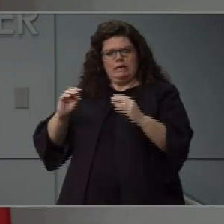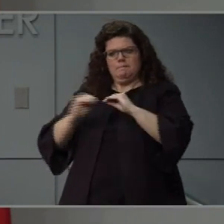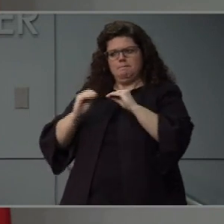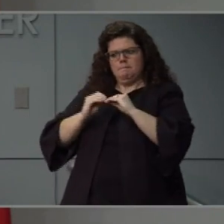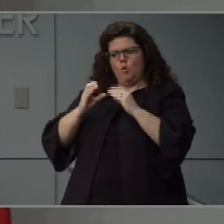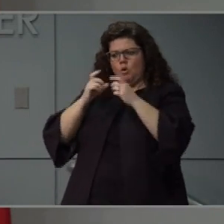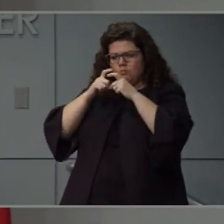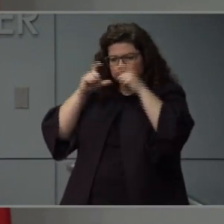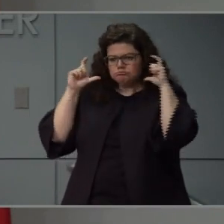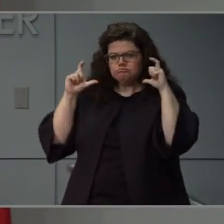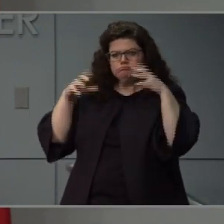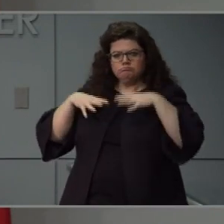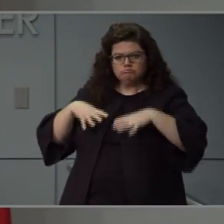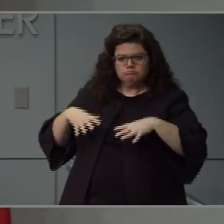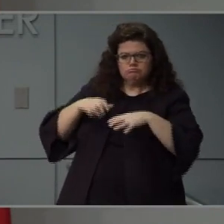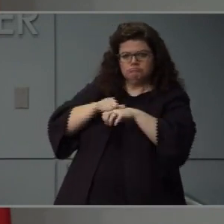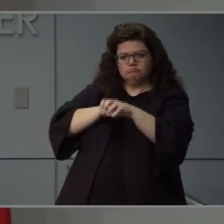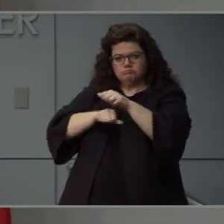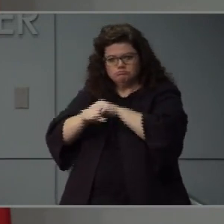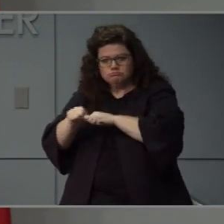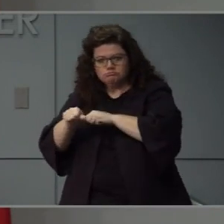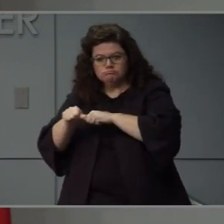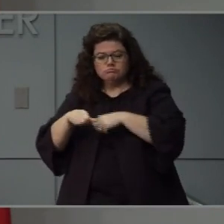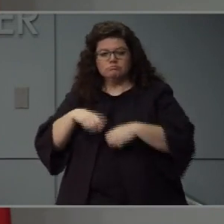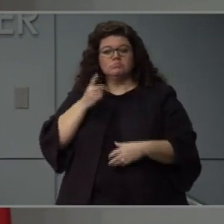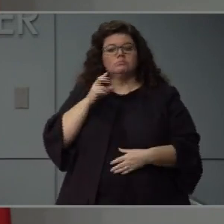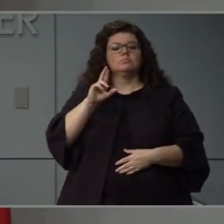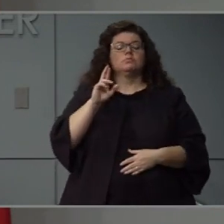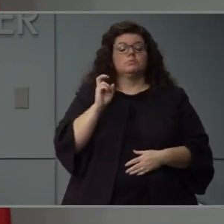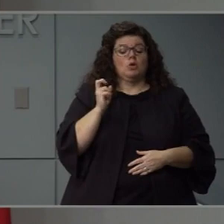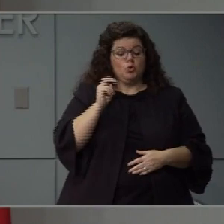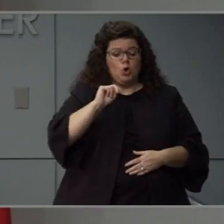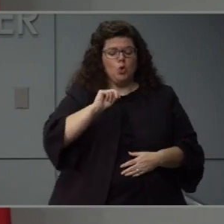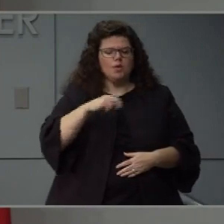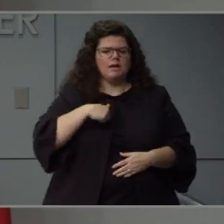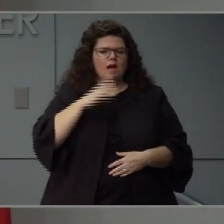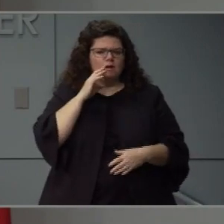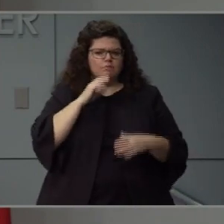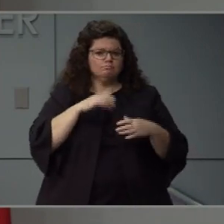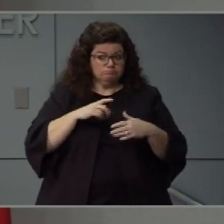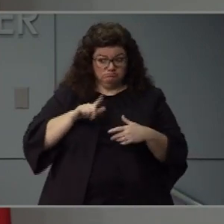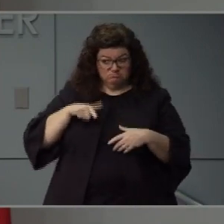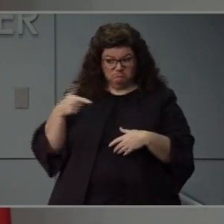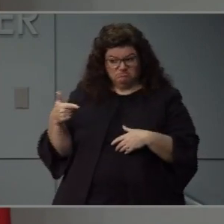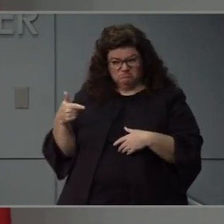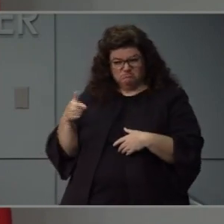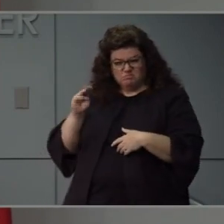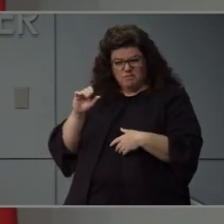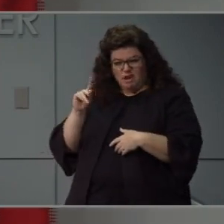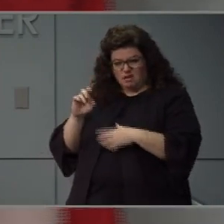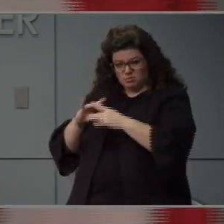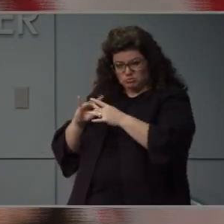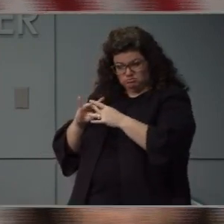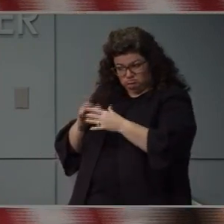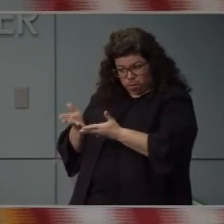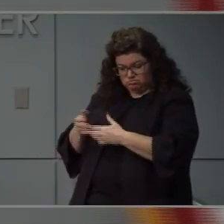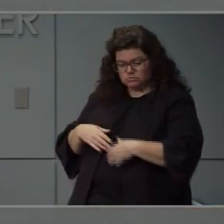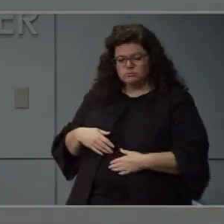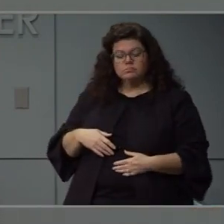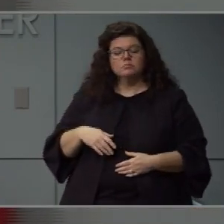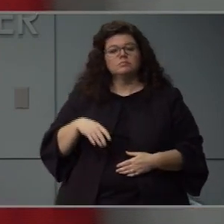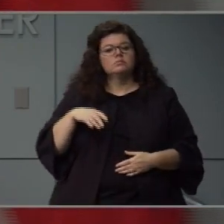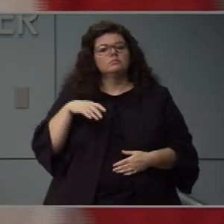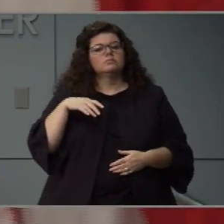with PPE 30-day supply, and then I'm happy to fill in? Yes, ma'am. Thank you. And so what we're doing now is we're continuing